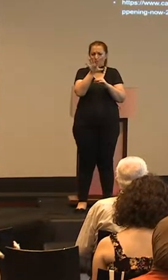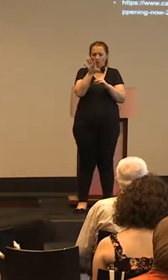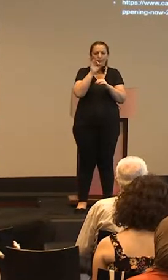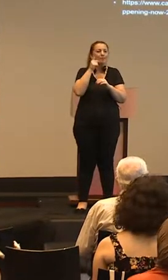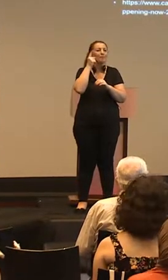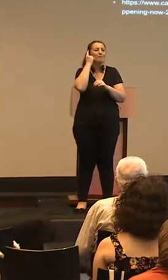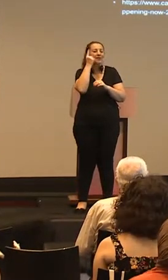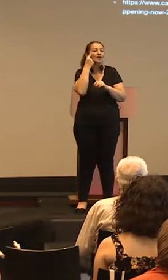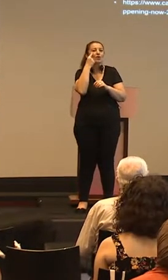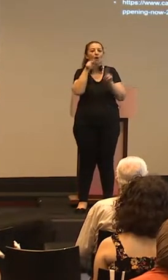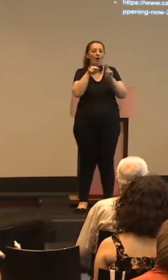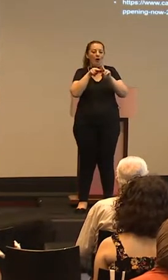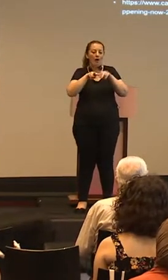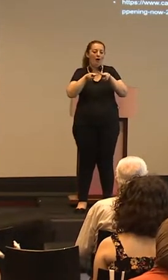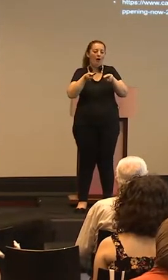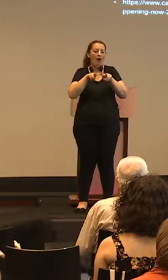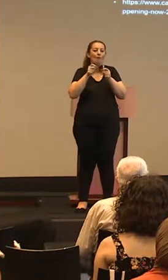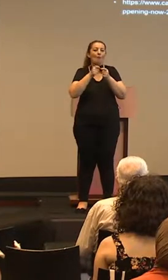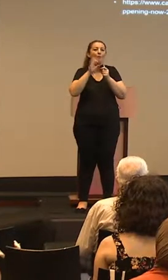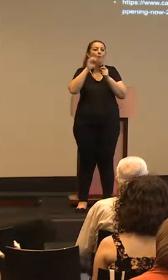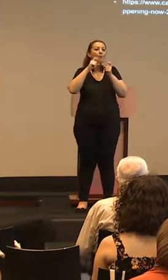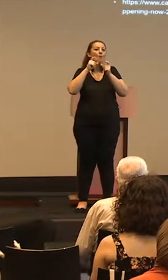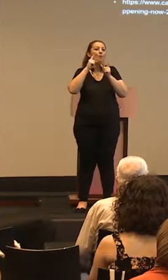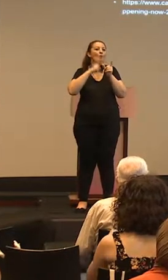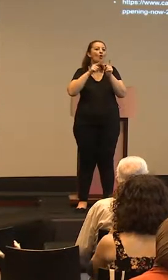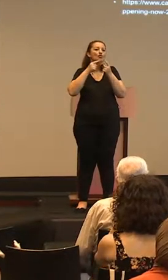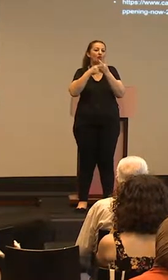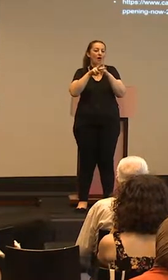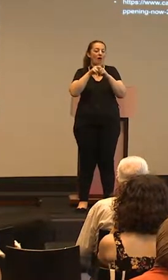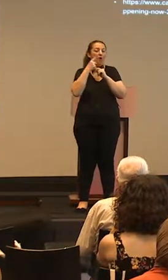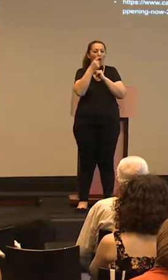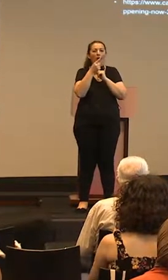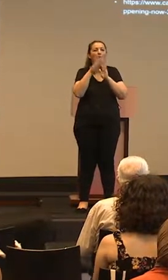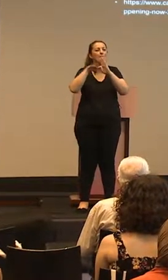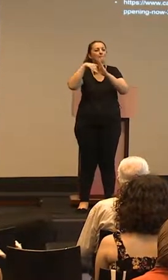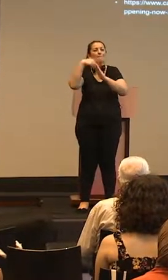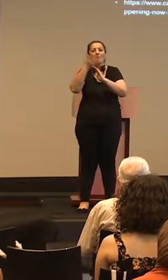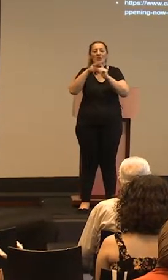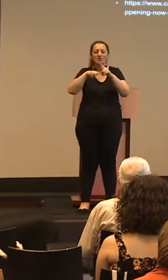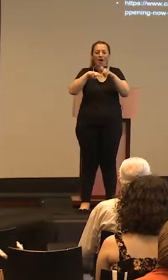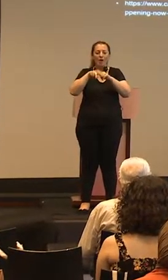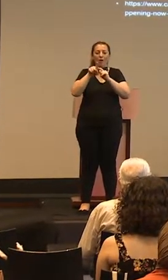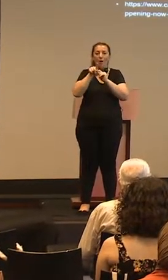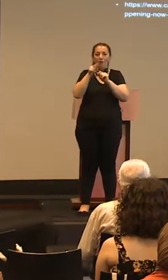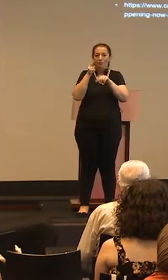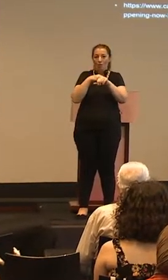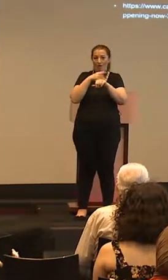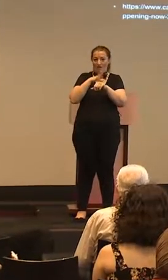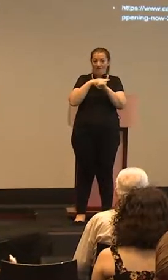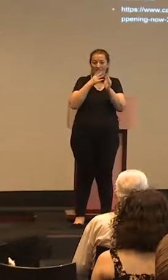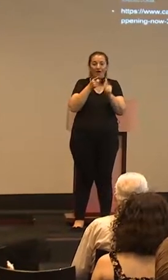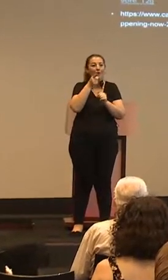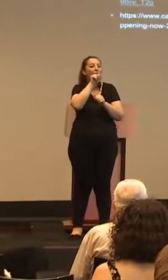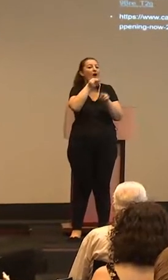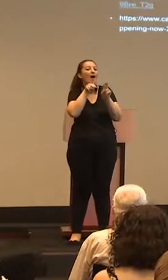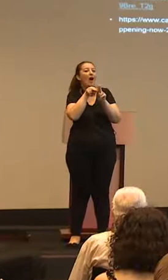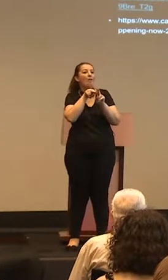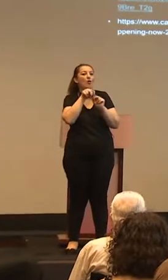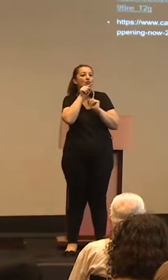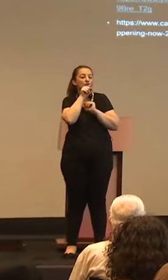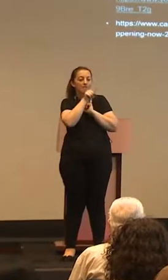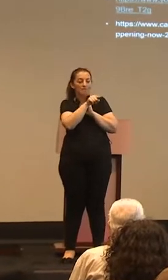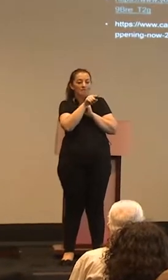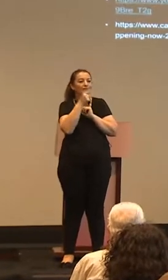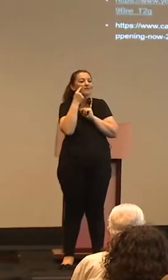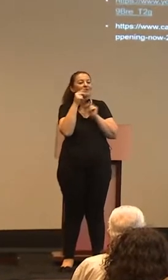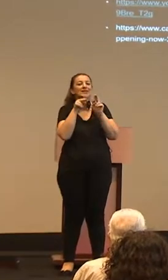three countries with a violent past one is cambodia you see anchon pond on this